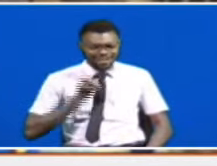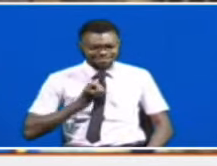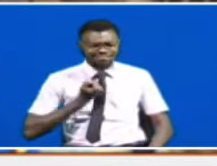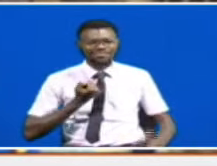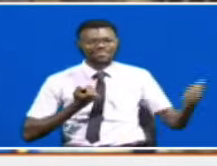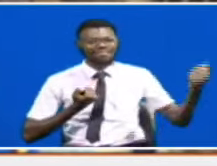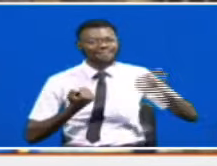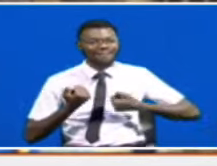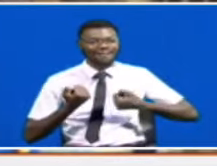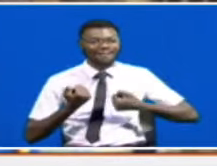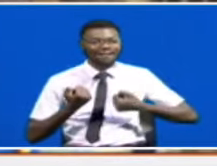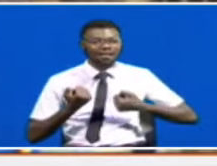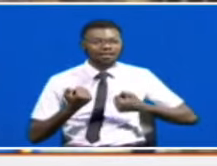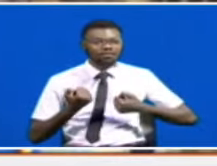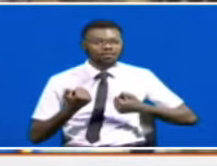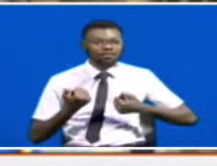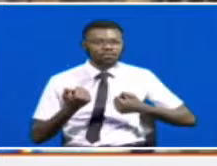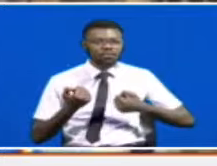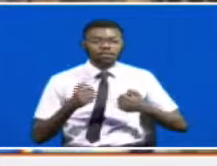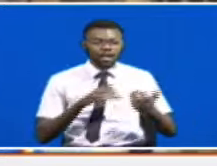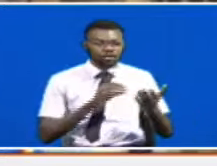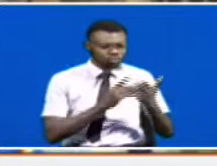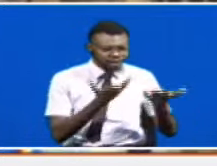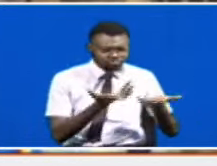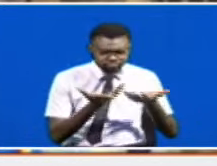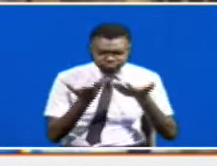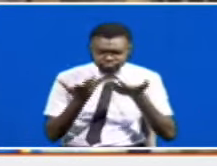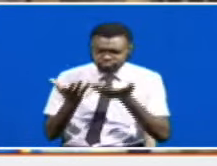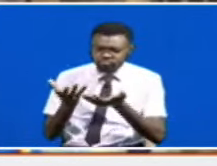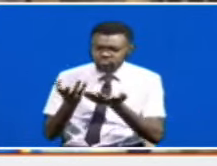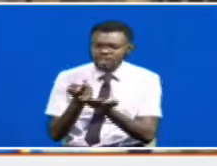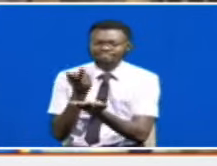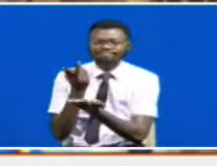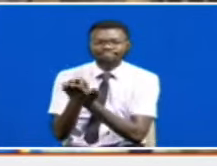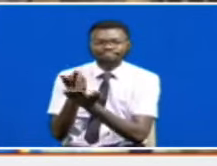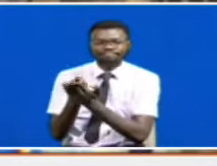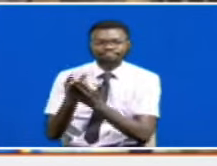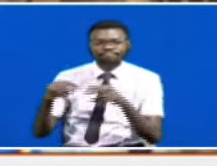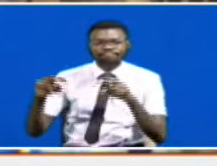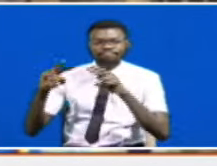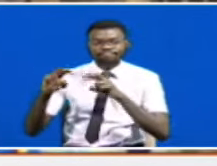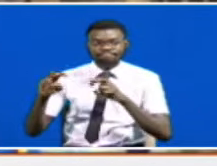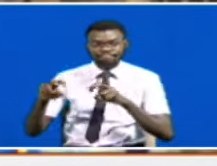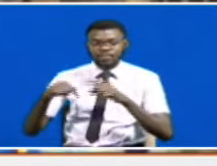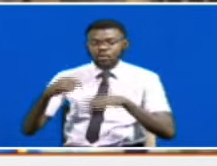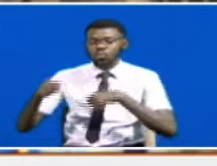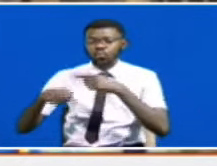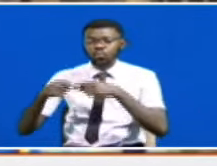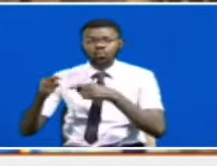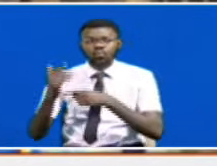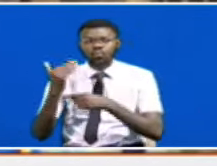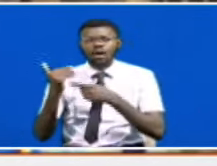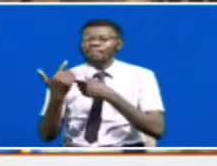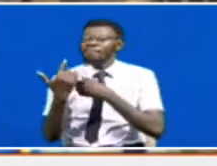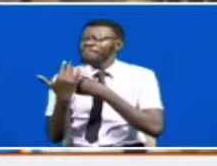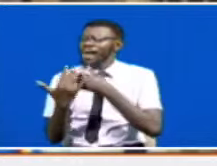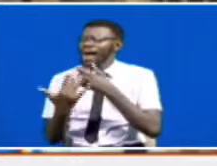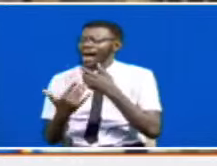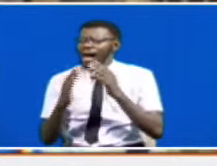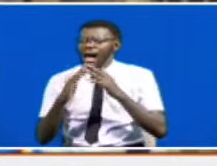kadhaa ambazo daktari wamempeleka kwa dieta, wanaendelea na uchunguzi zaidi. Kwa sababu ile damu iko kwa